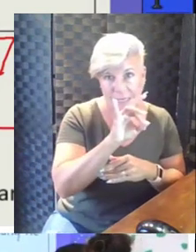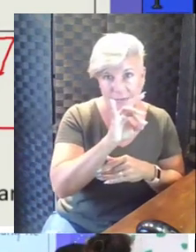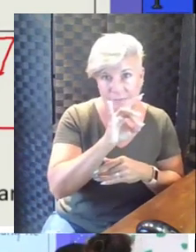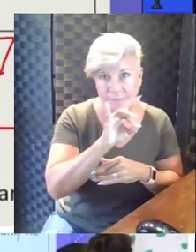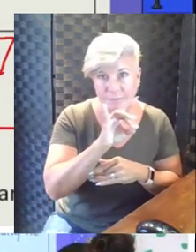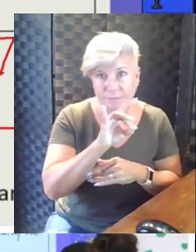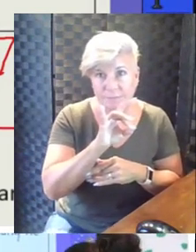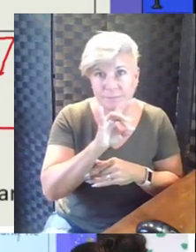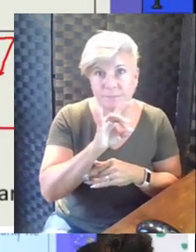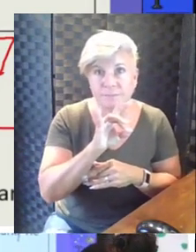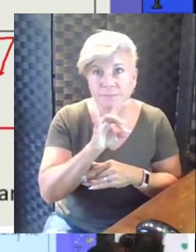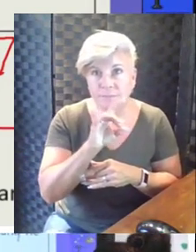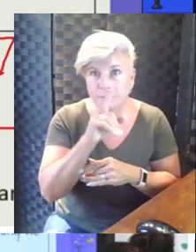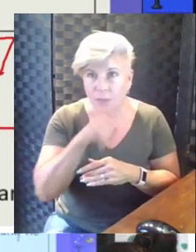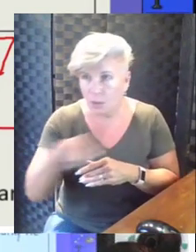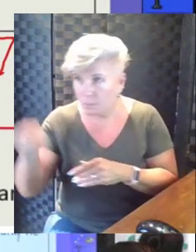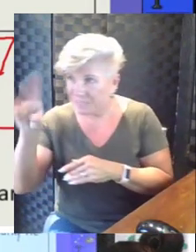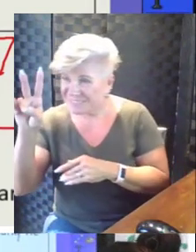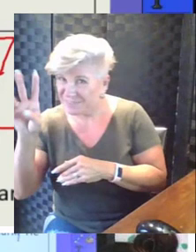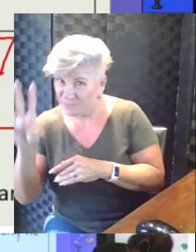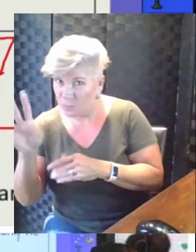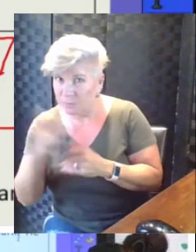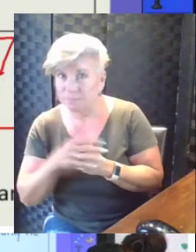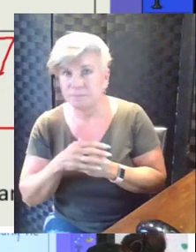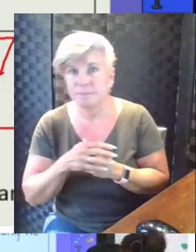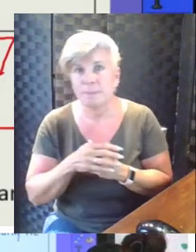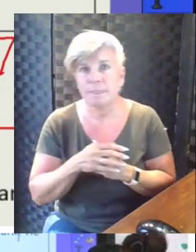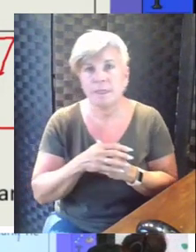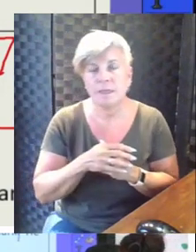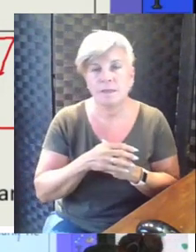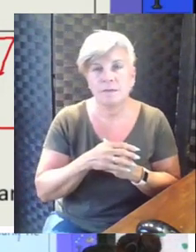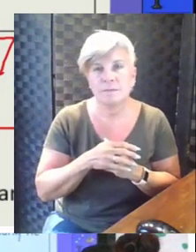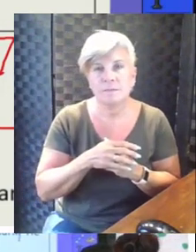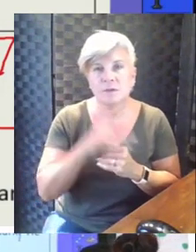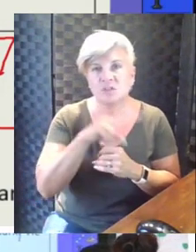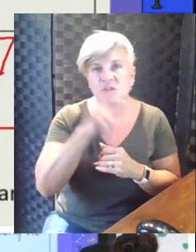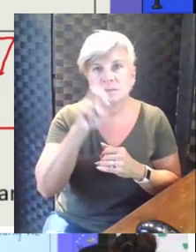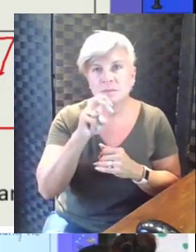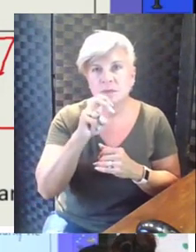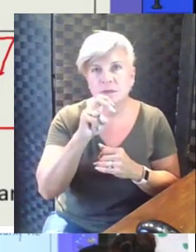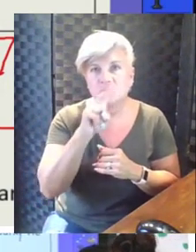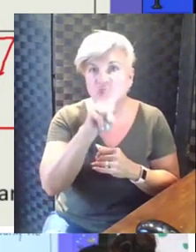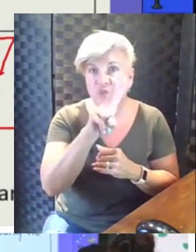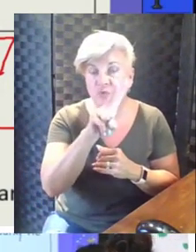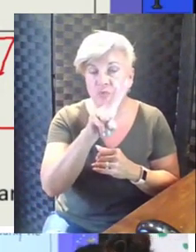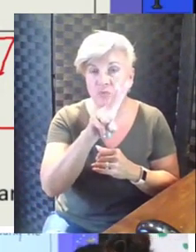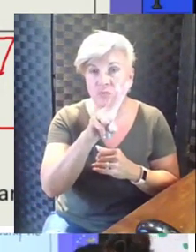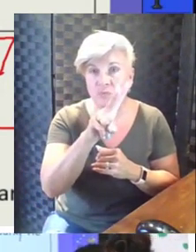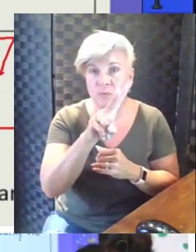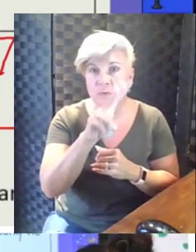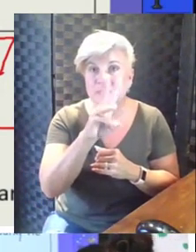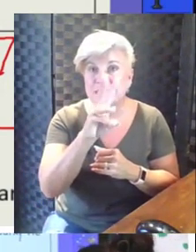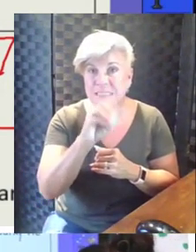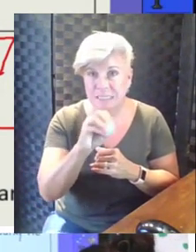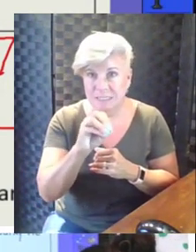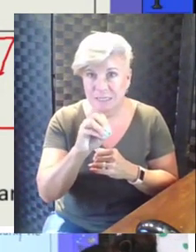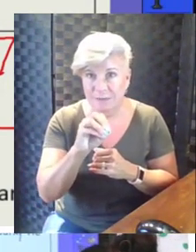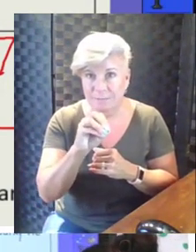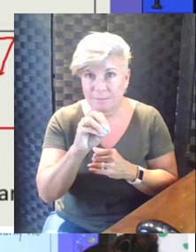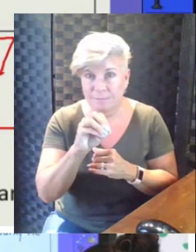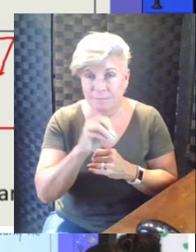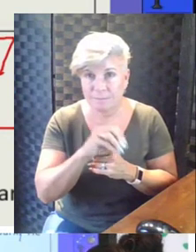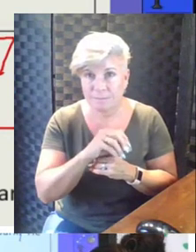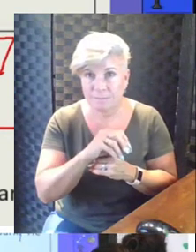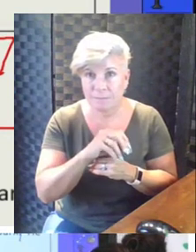58, you needed to get to 74. So if you jumped 2 jumps, that would get you to